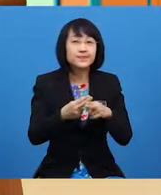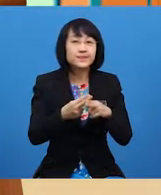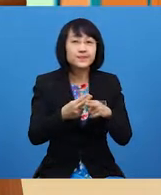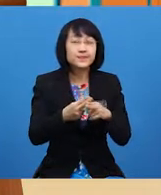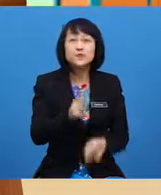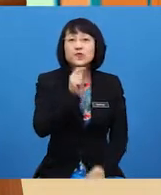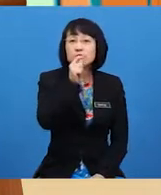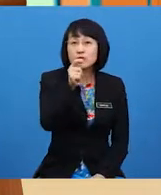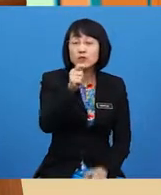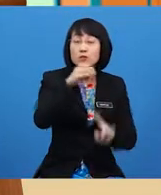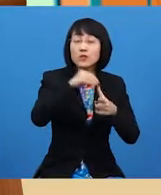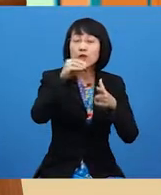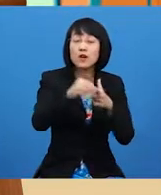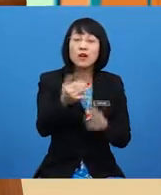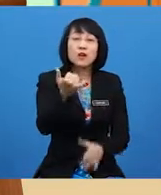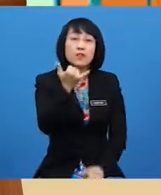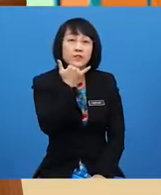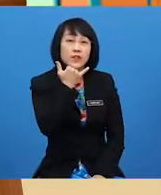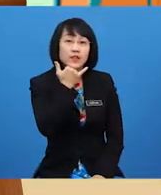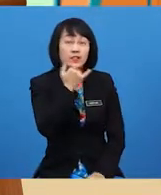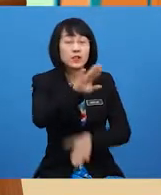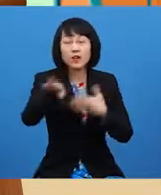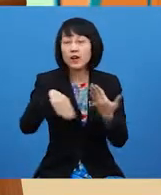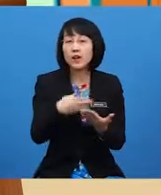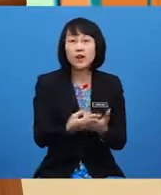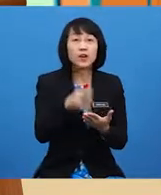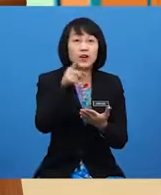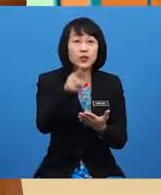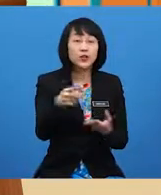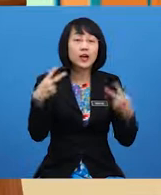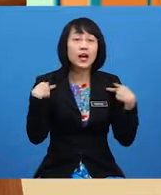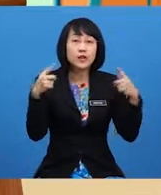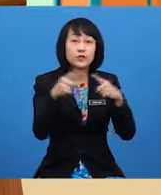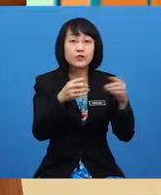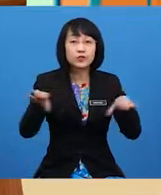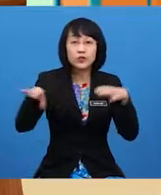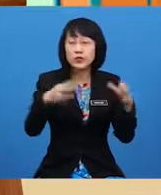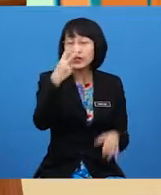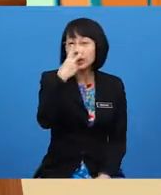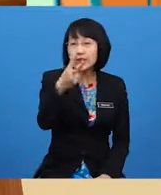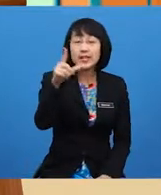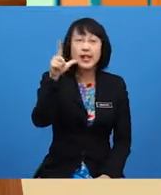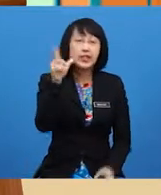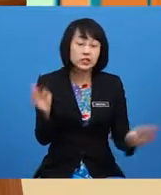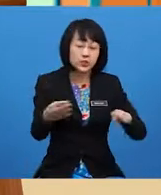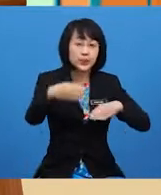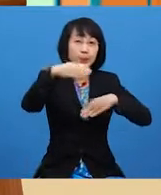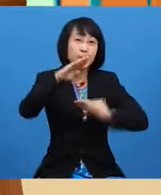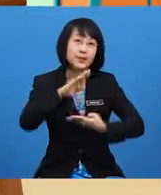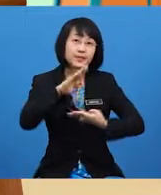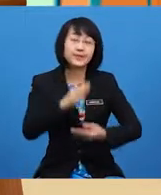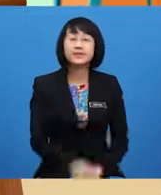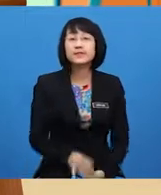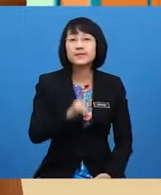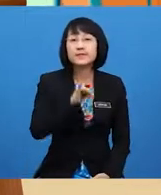or False. All you have to do is look at the lunchbox and I